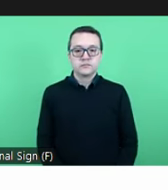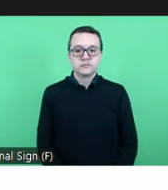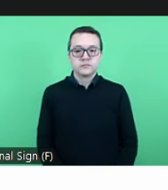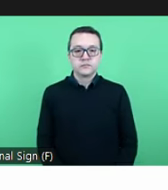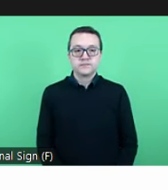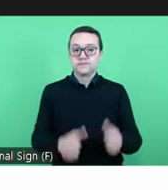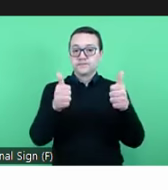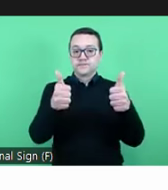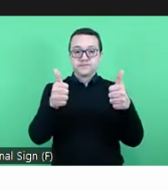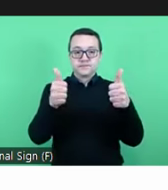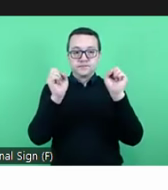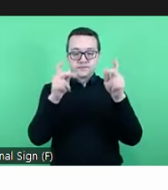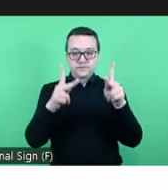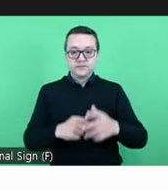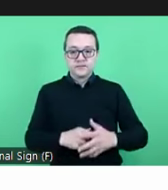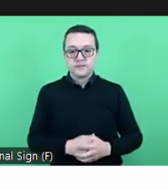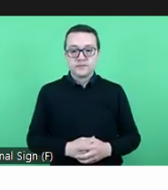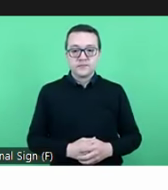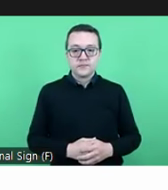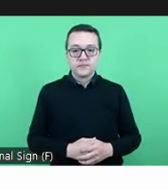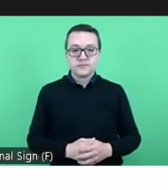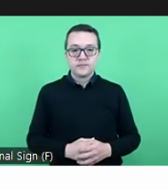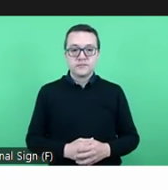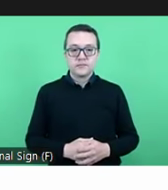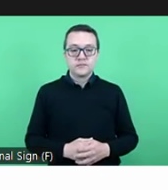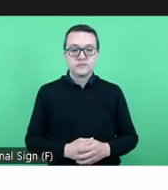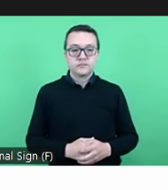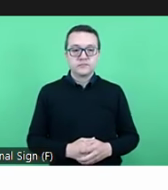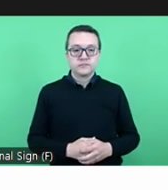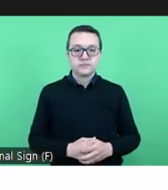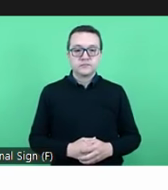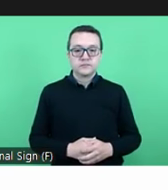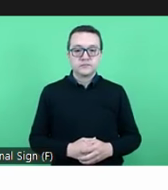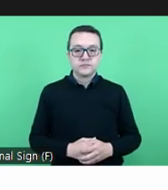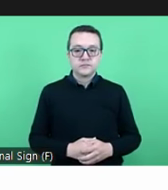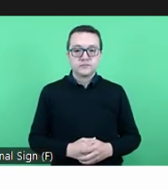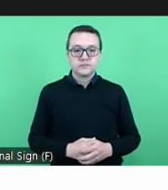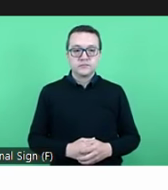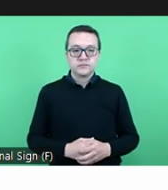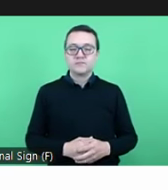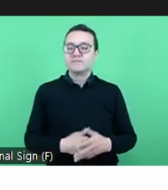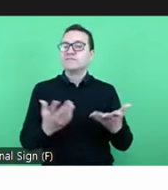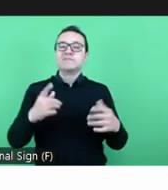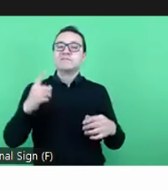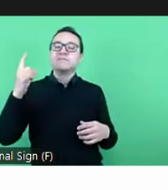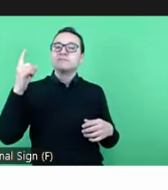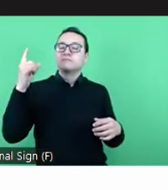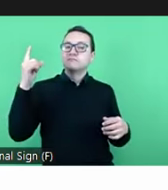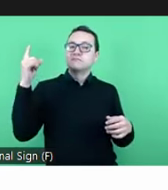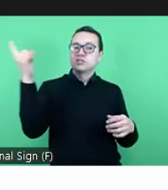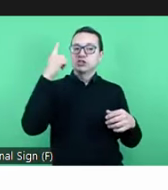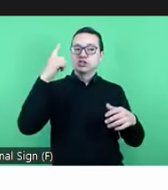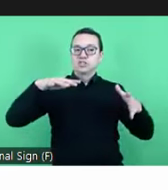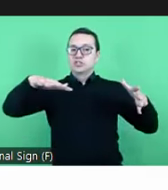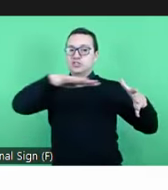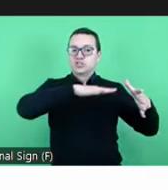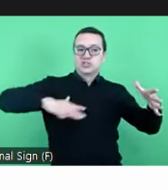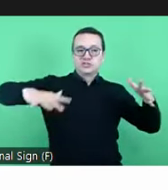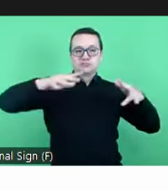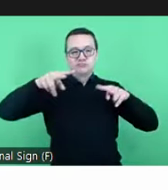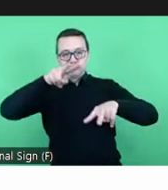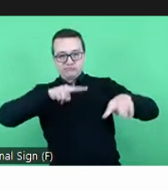Ok? Bom, iniciando All right. aqui, So, temos just to panorama start geral off, do we sistema, have an que é sistema